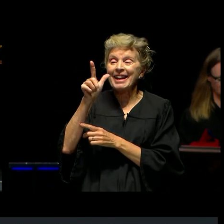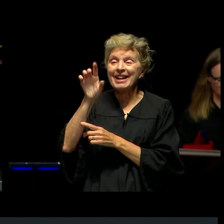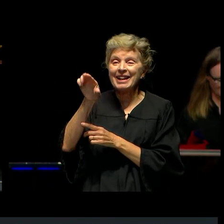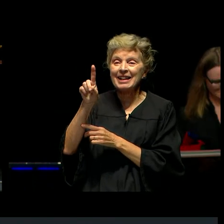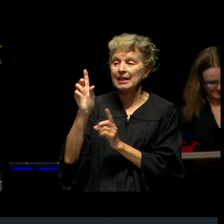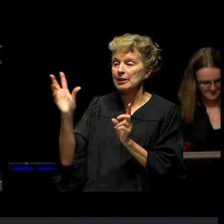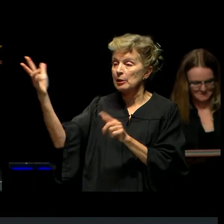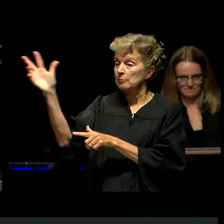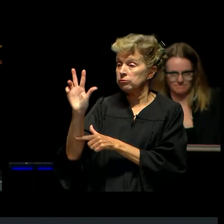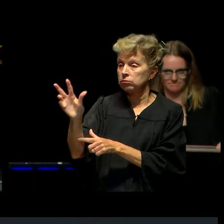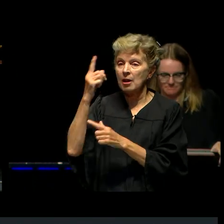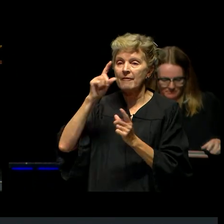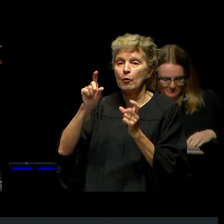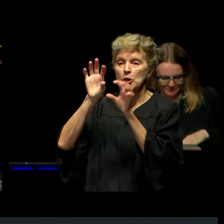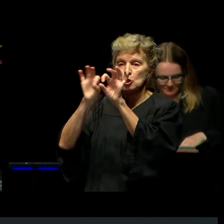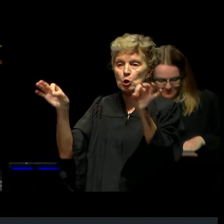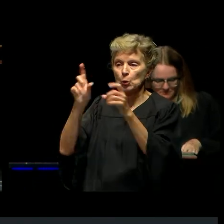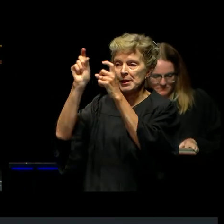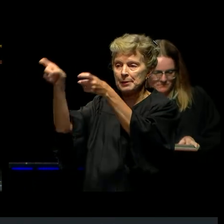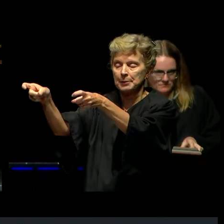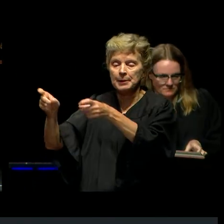conferring of the degree.